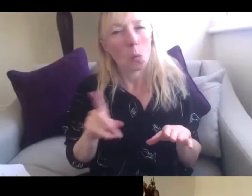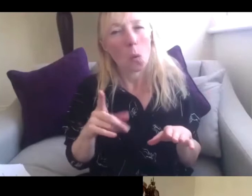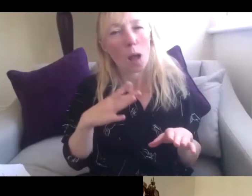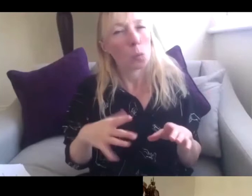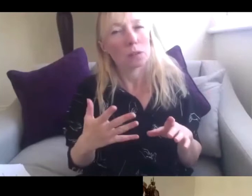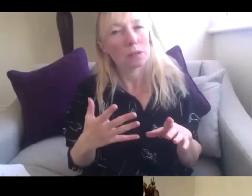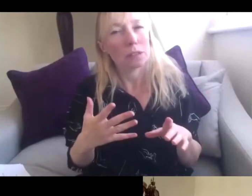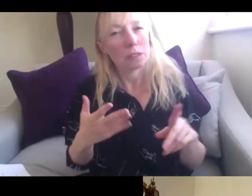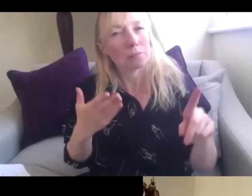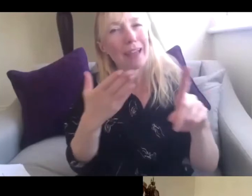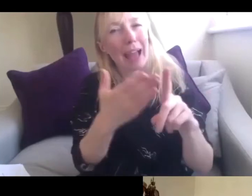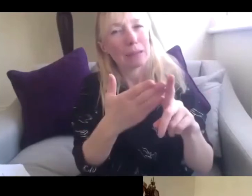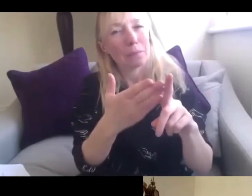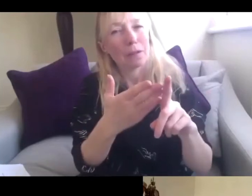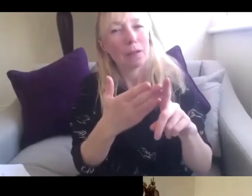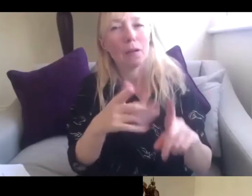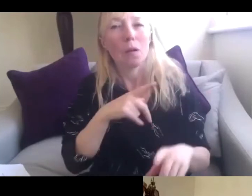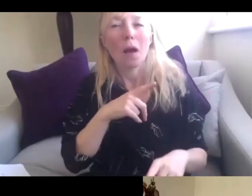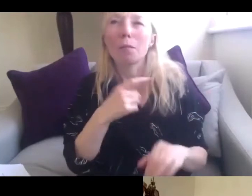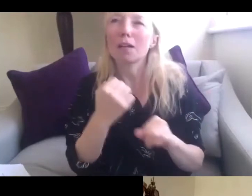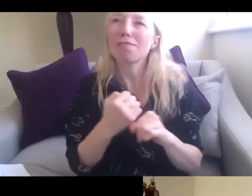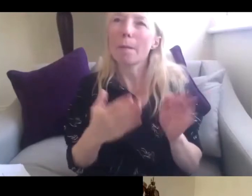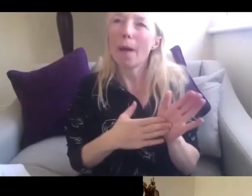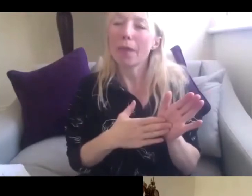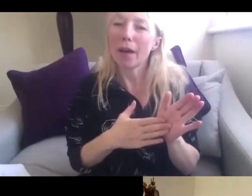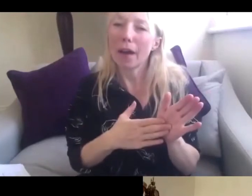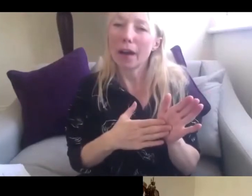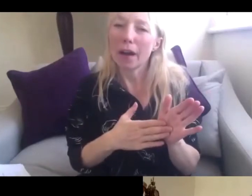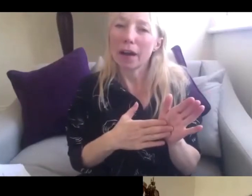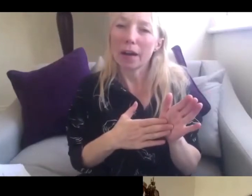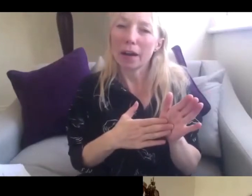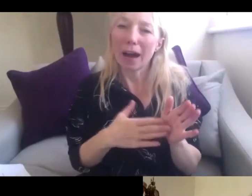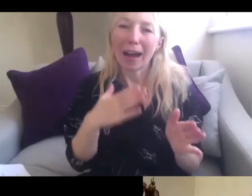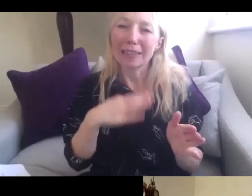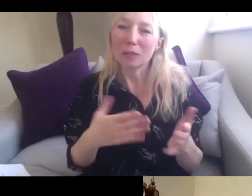the piece is about my grandmother. And, you know, I didn't want to pay my personal